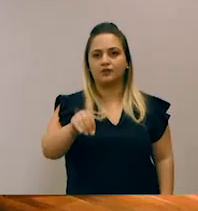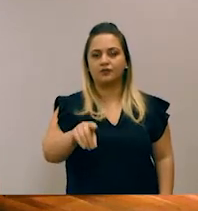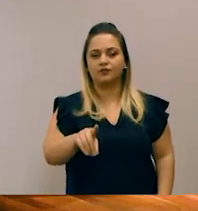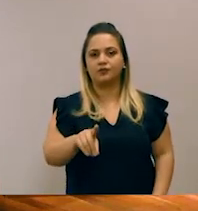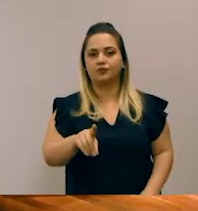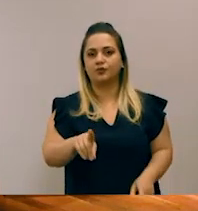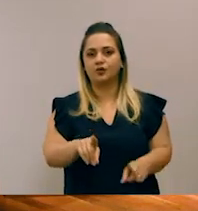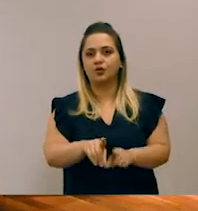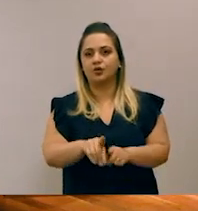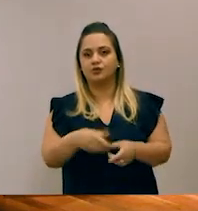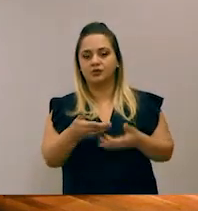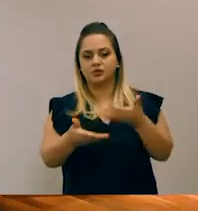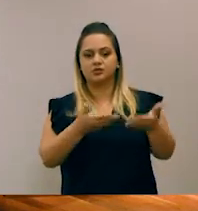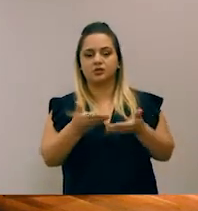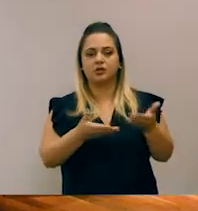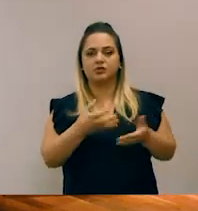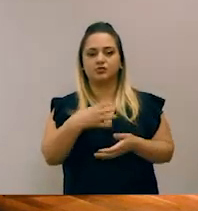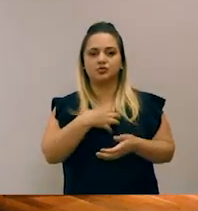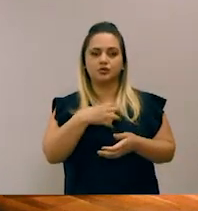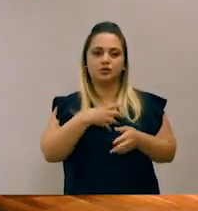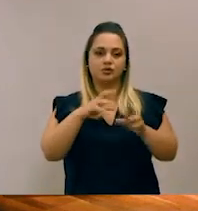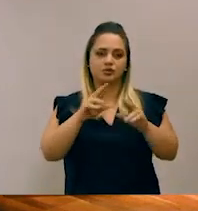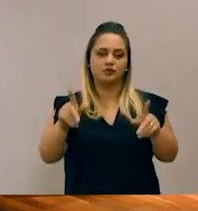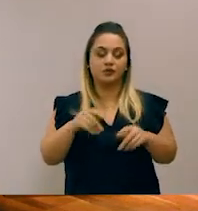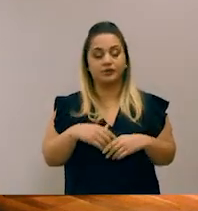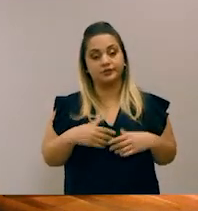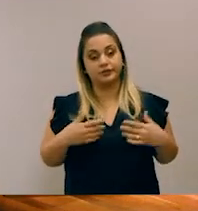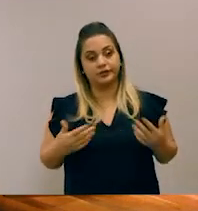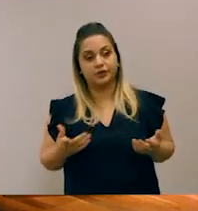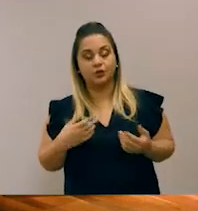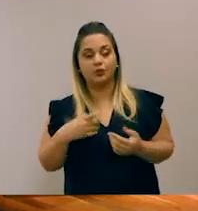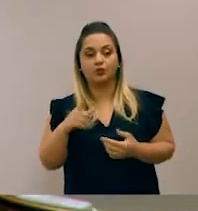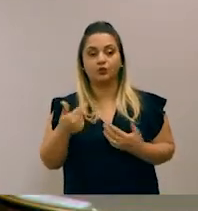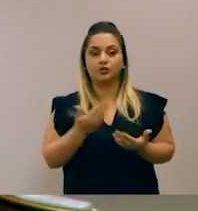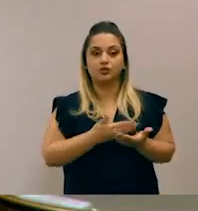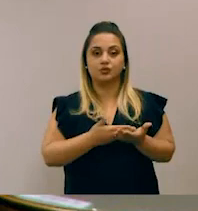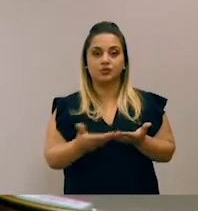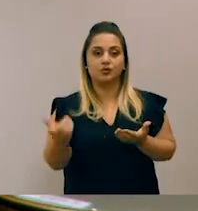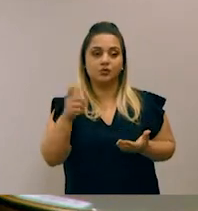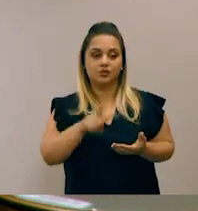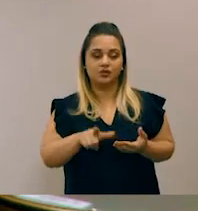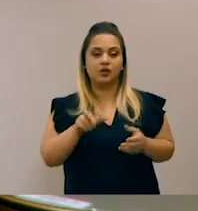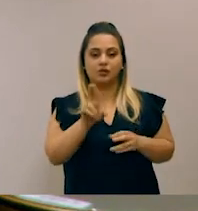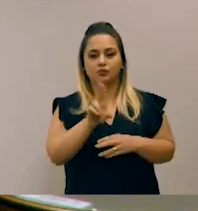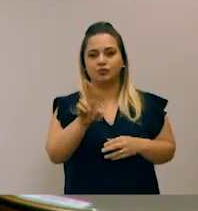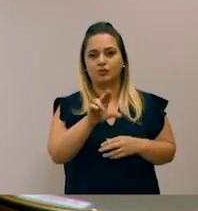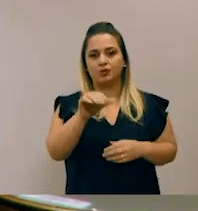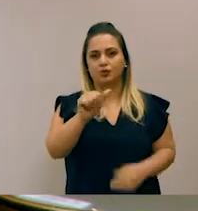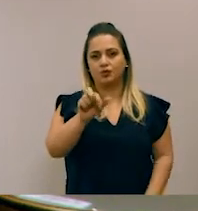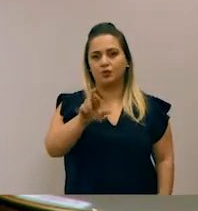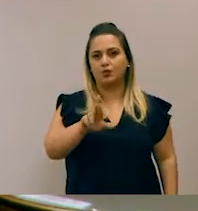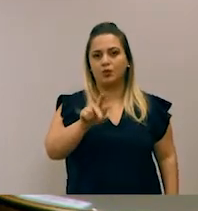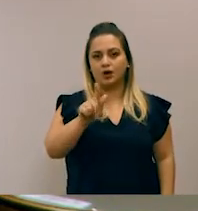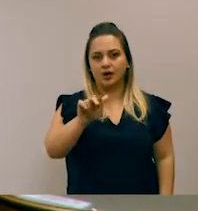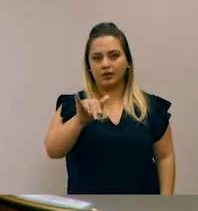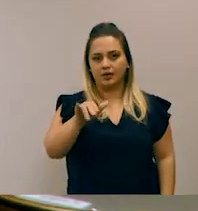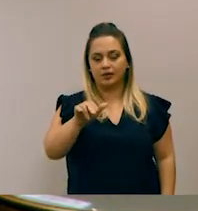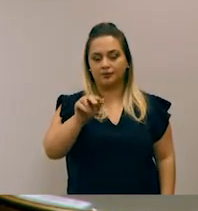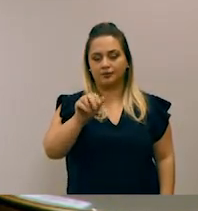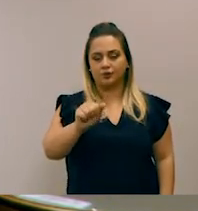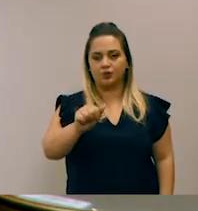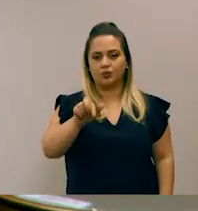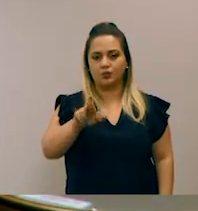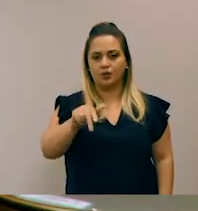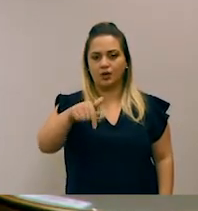the file? Do you treat it differently? When we consider the name of the file